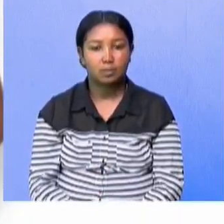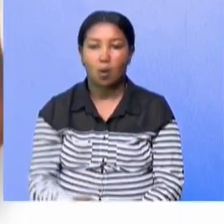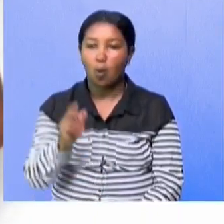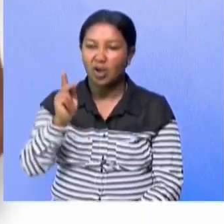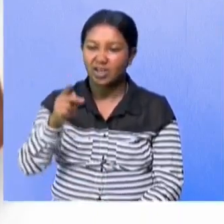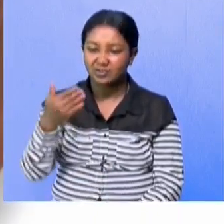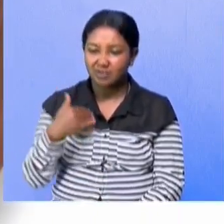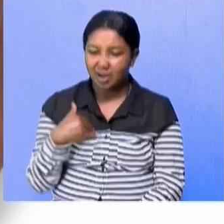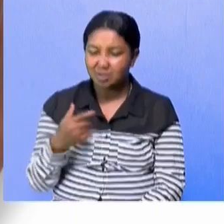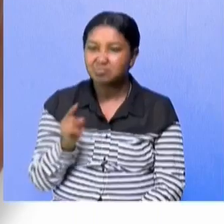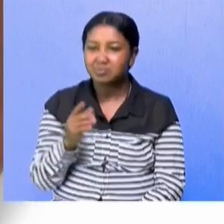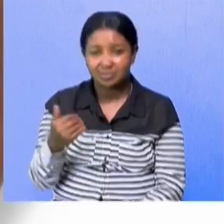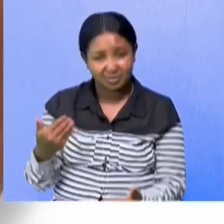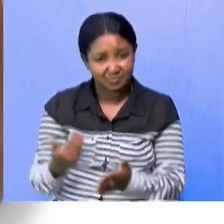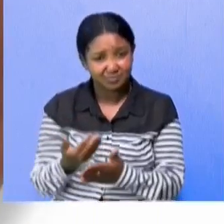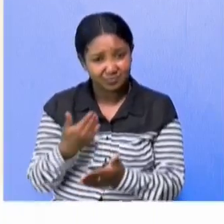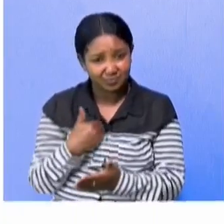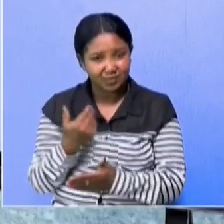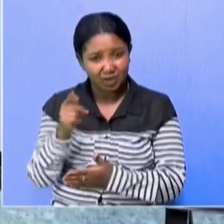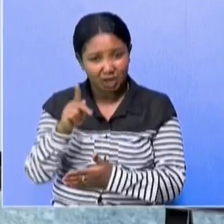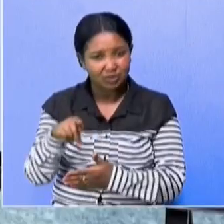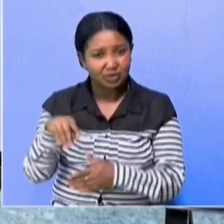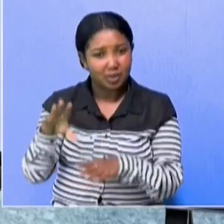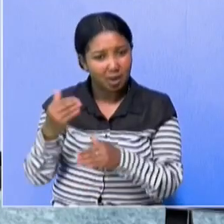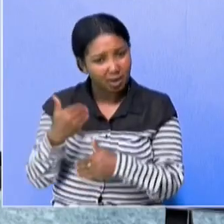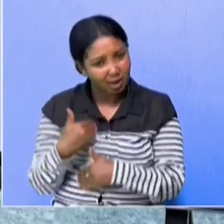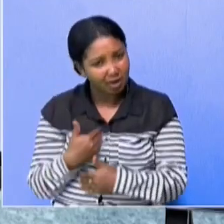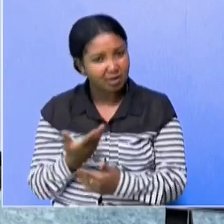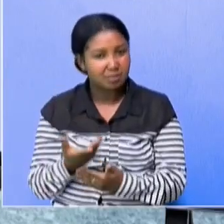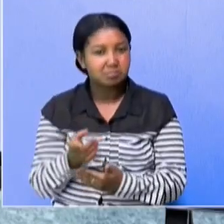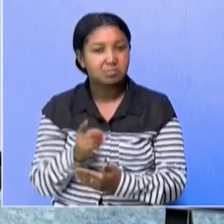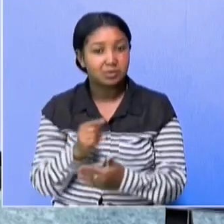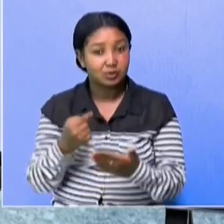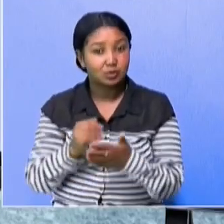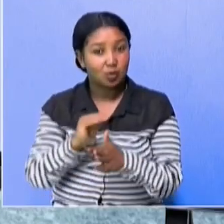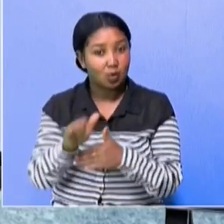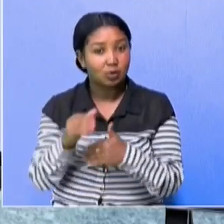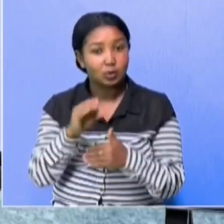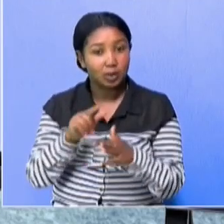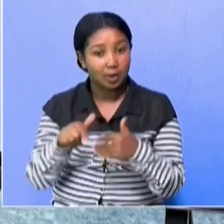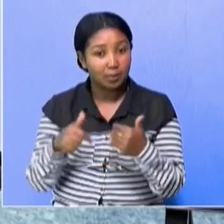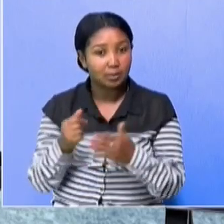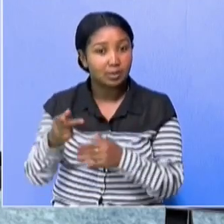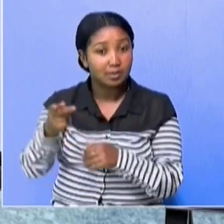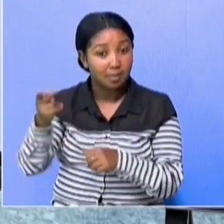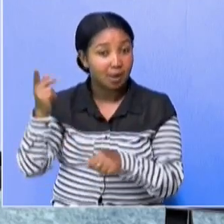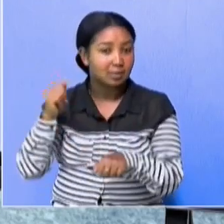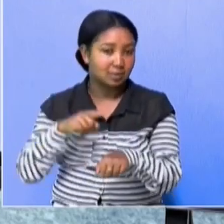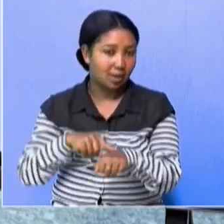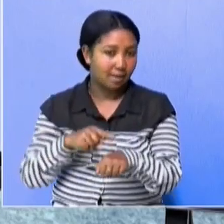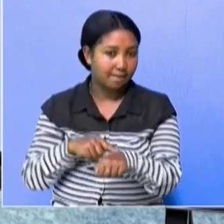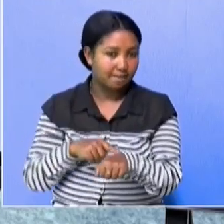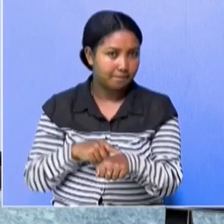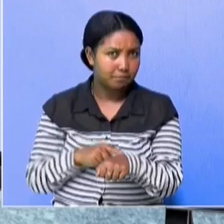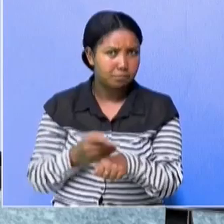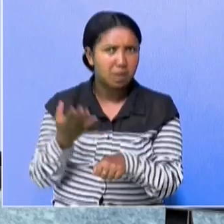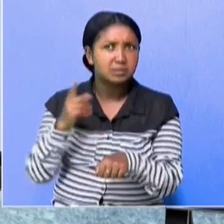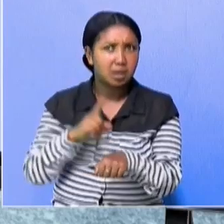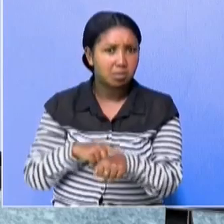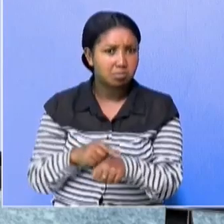KG or kindergarten? These are all talking about the past events. What happened last